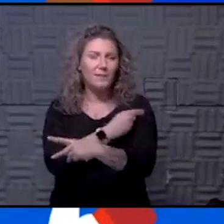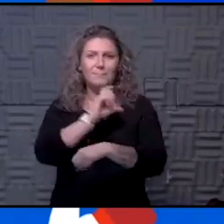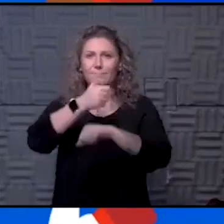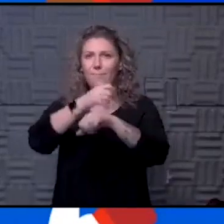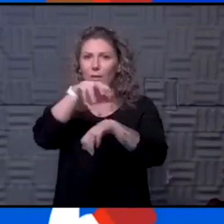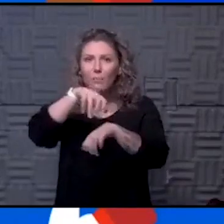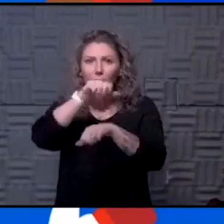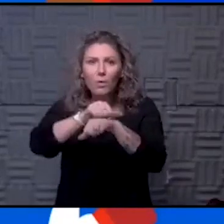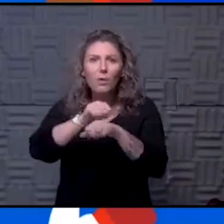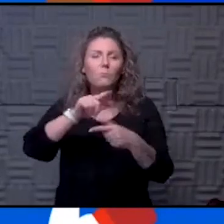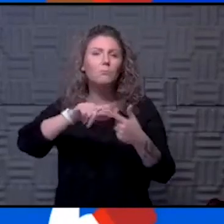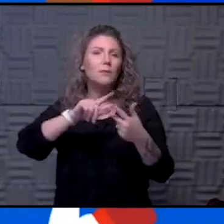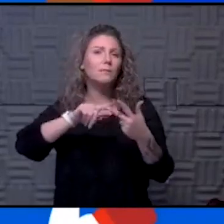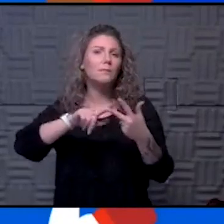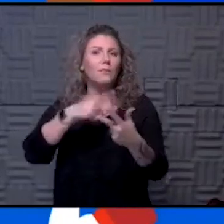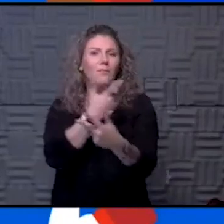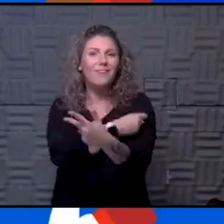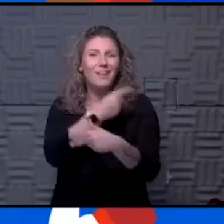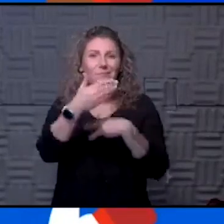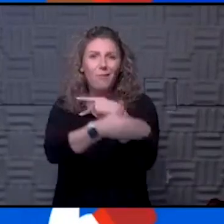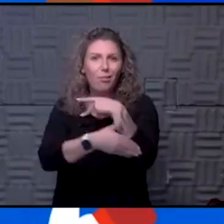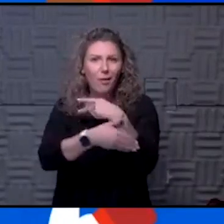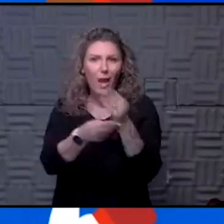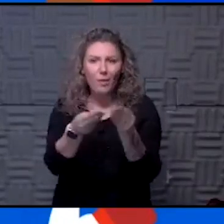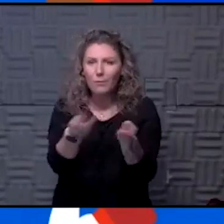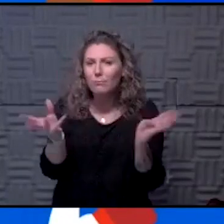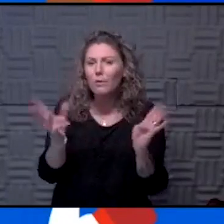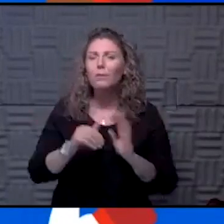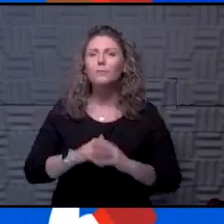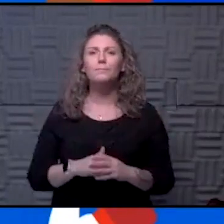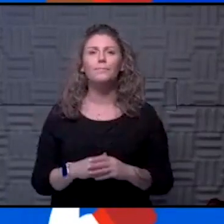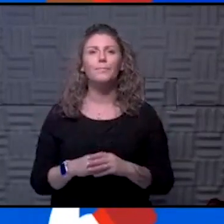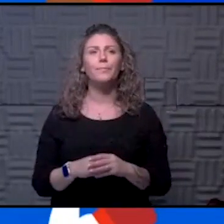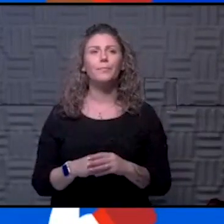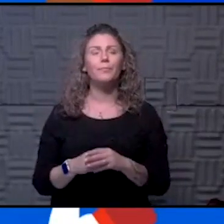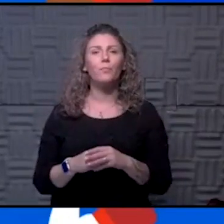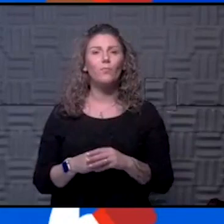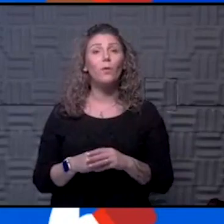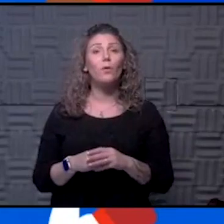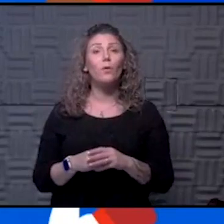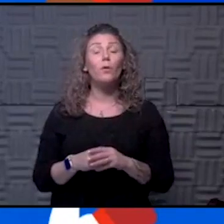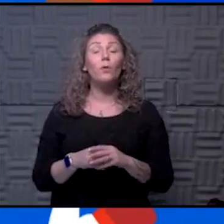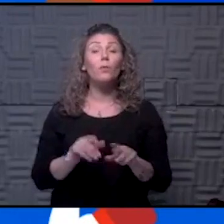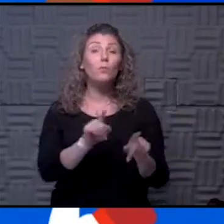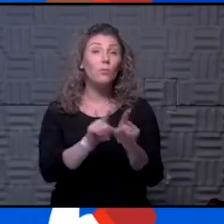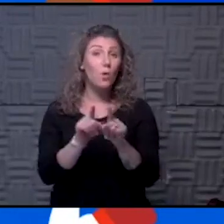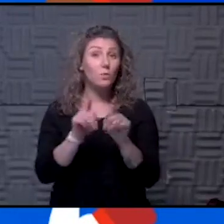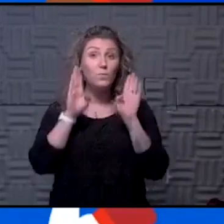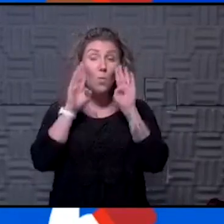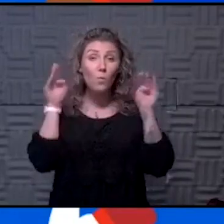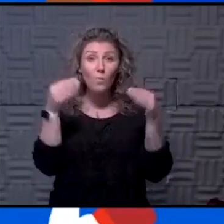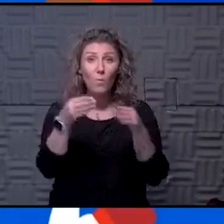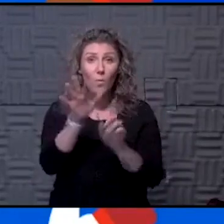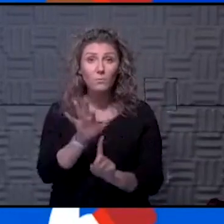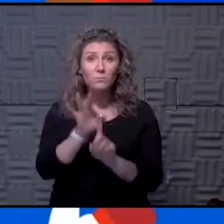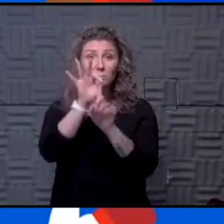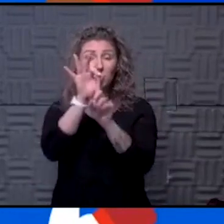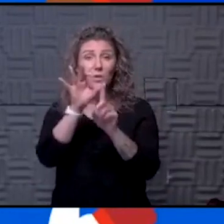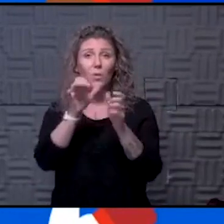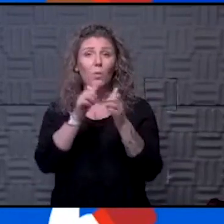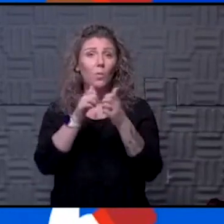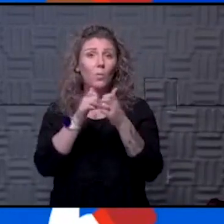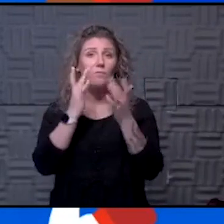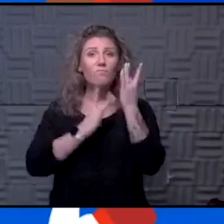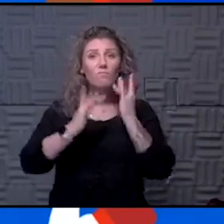are vaccinating in the county. We are having a special focus on our vulnerable population. We